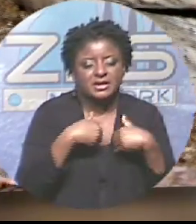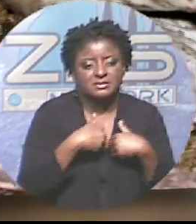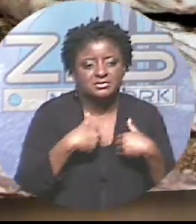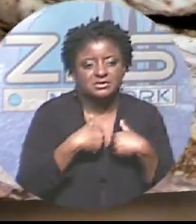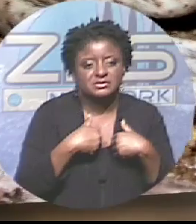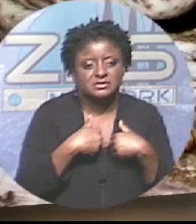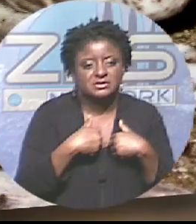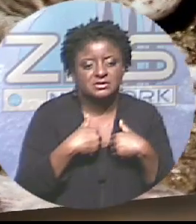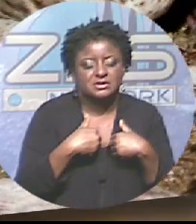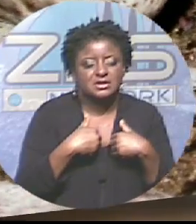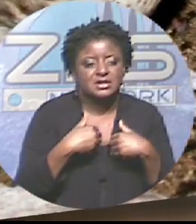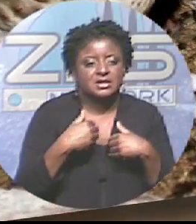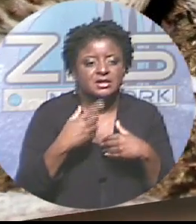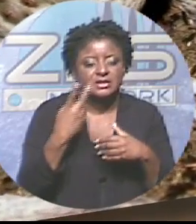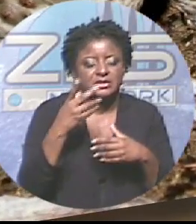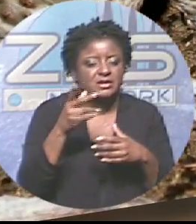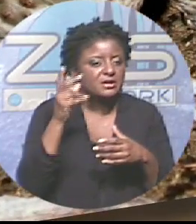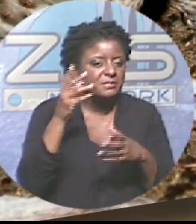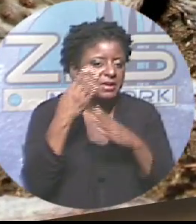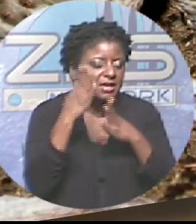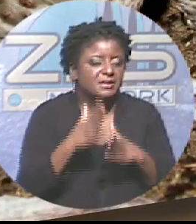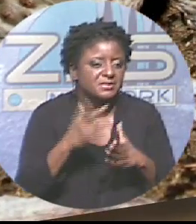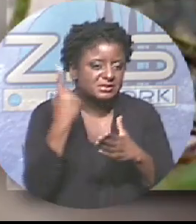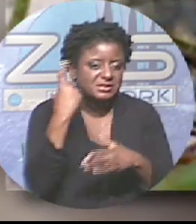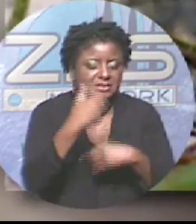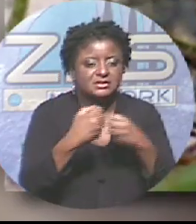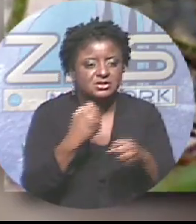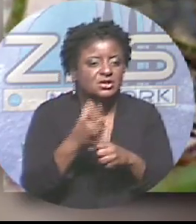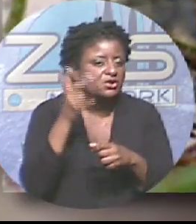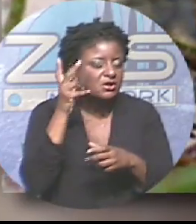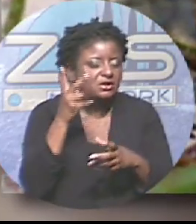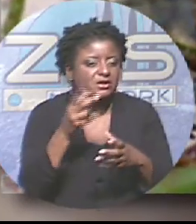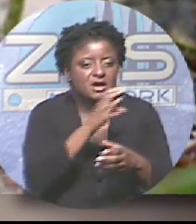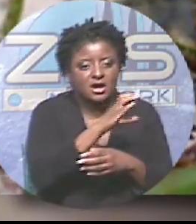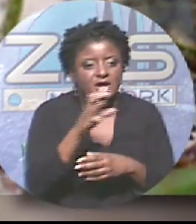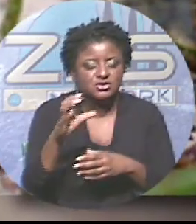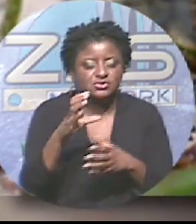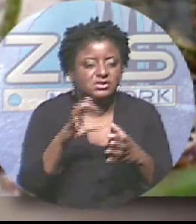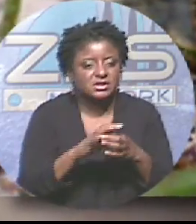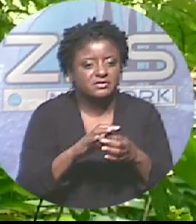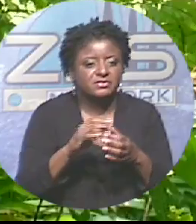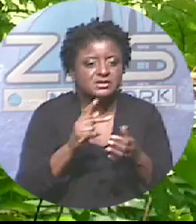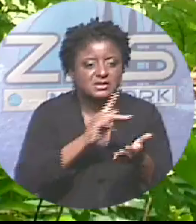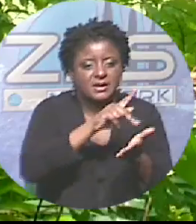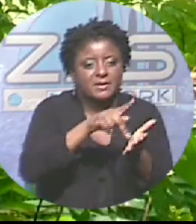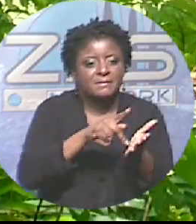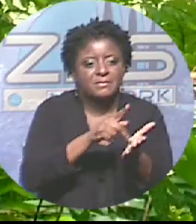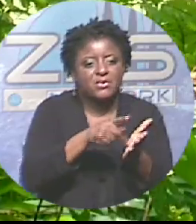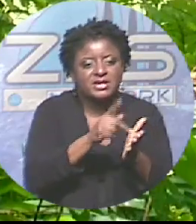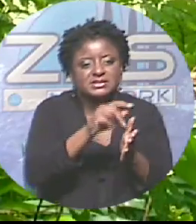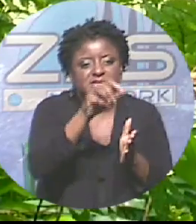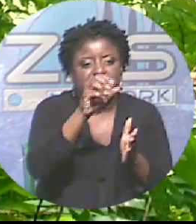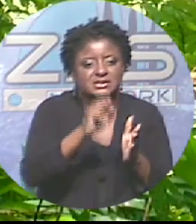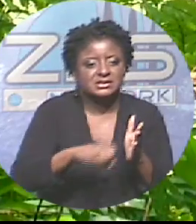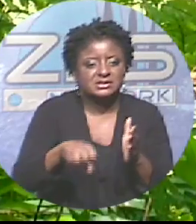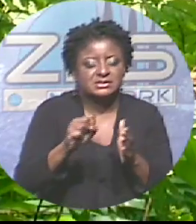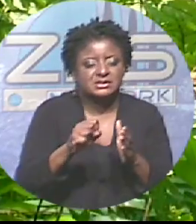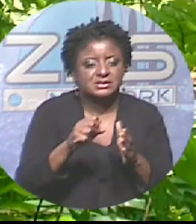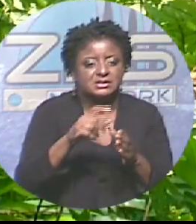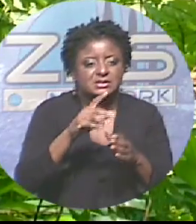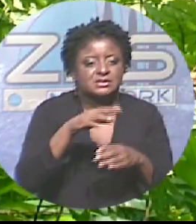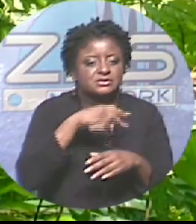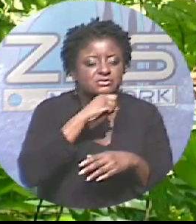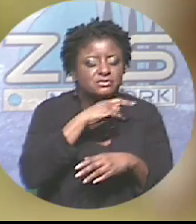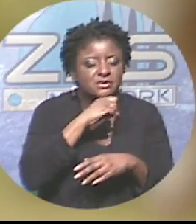were hopping around in western New Providence. There were also reports of the toad moving more inland. Environmental specialist Janine Bullard